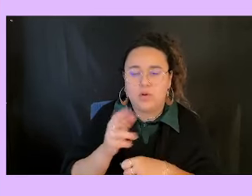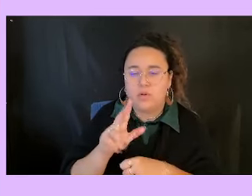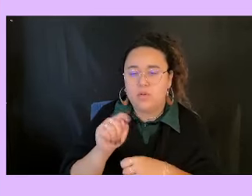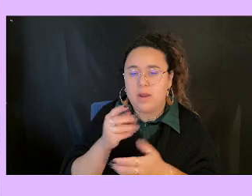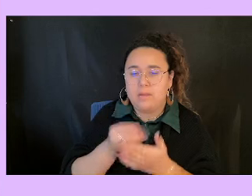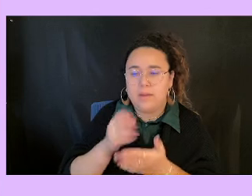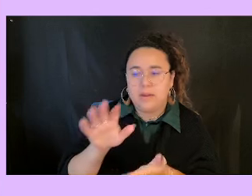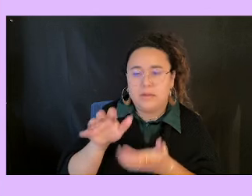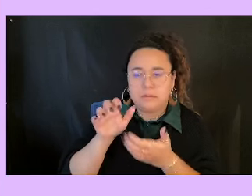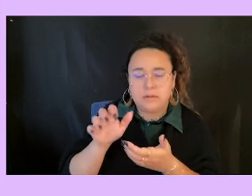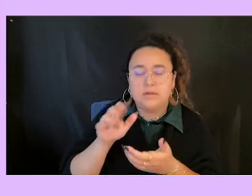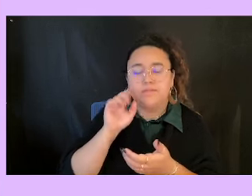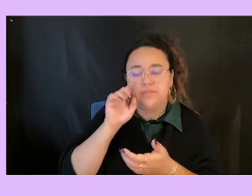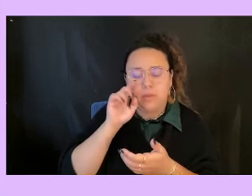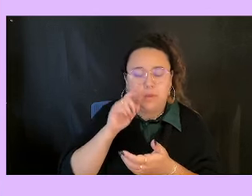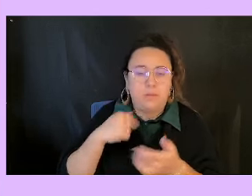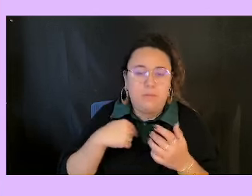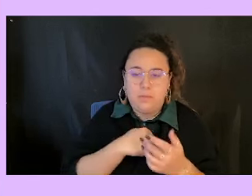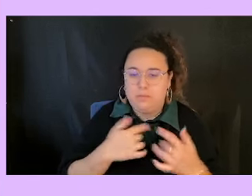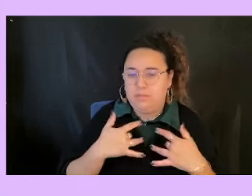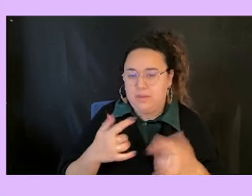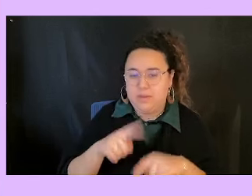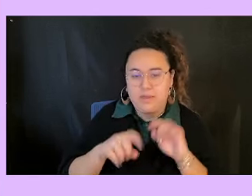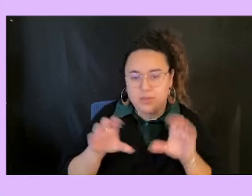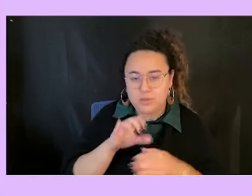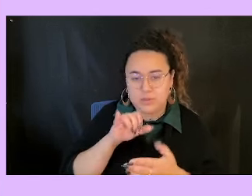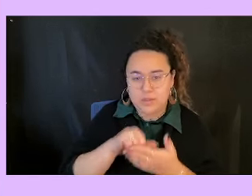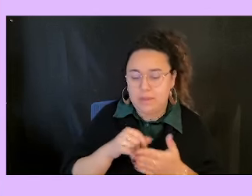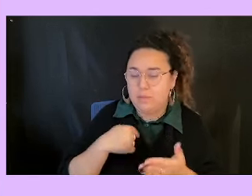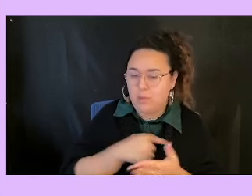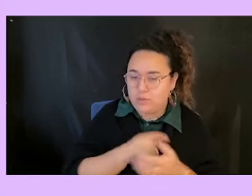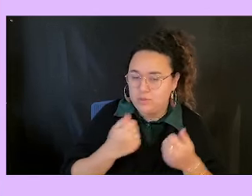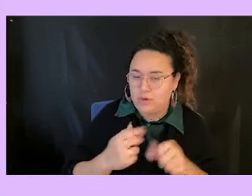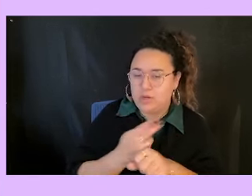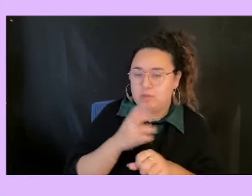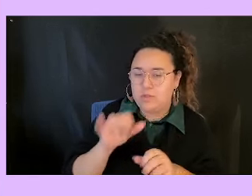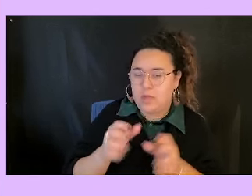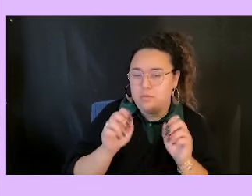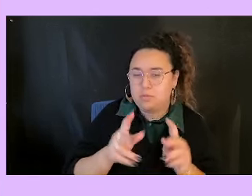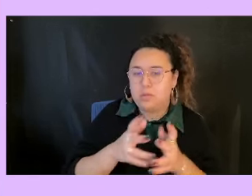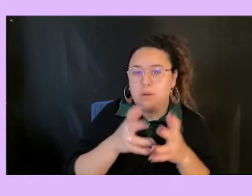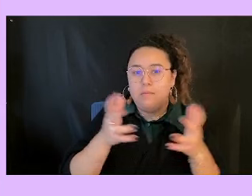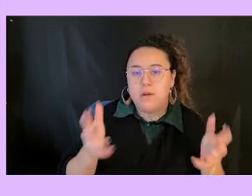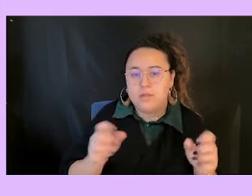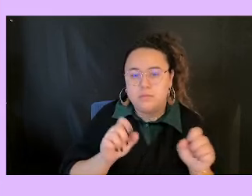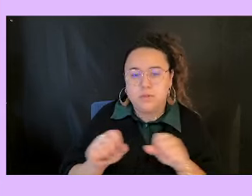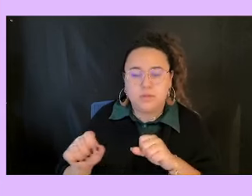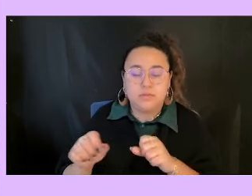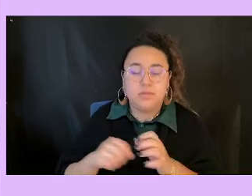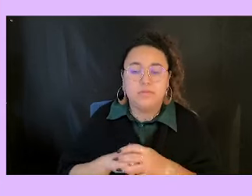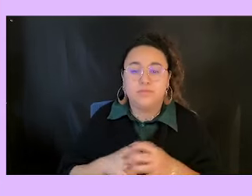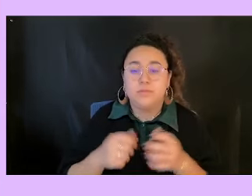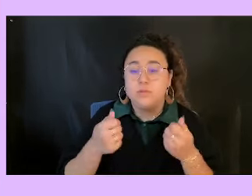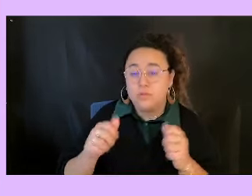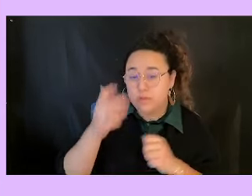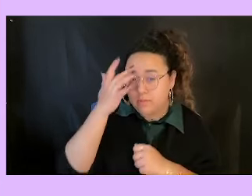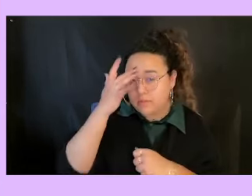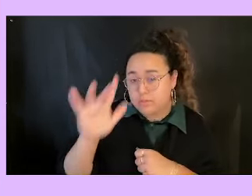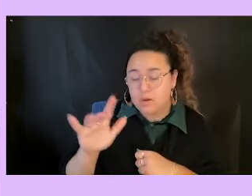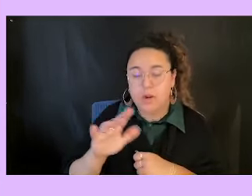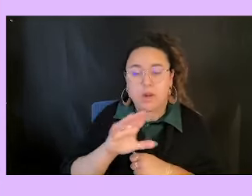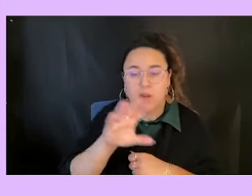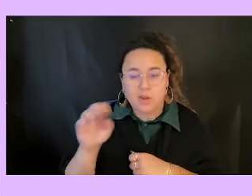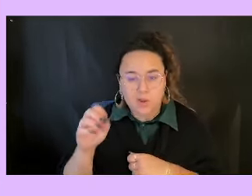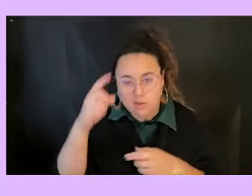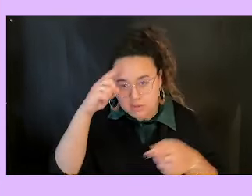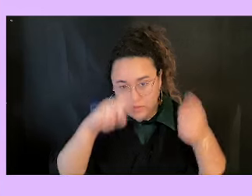think we've tried really hard to leverage that opportunity as much as possible, and to be smart and to be kind of co-conspirators